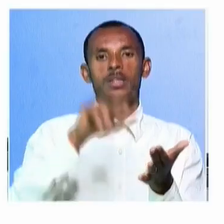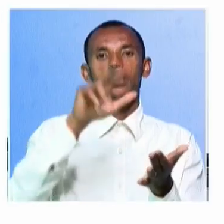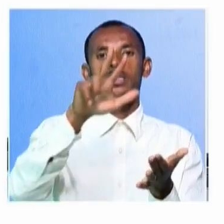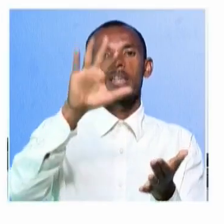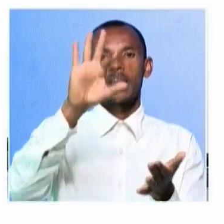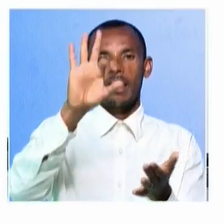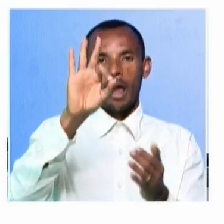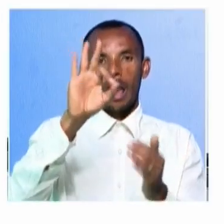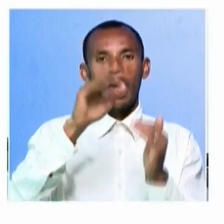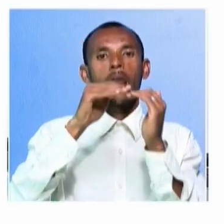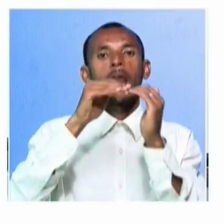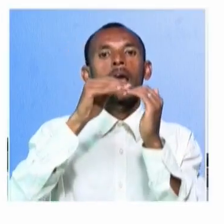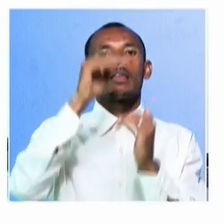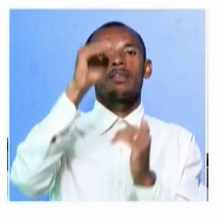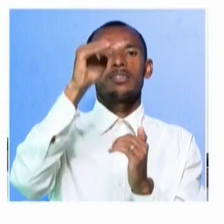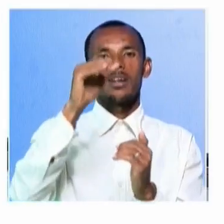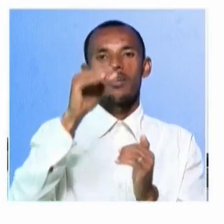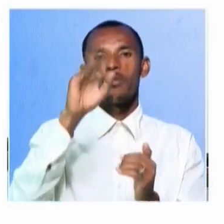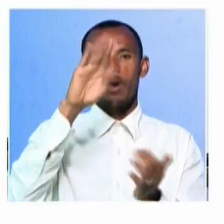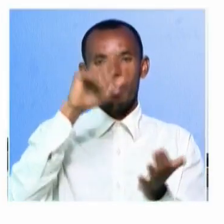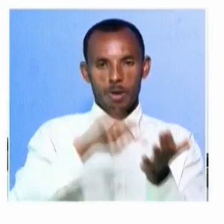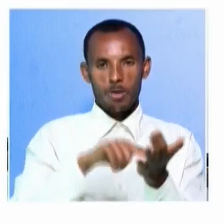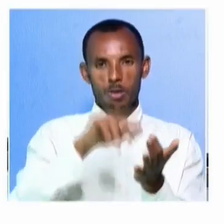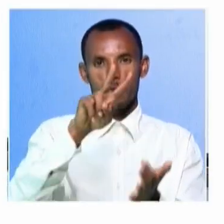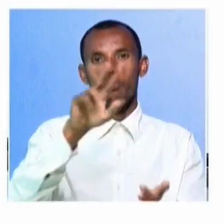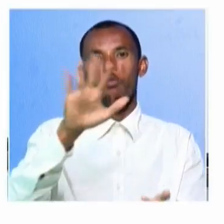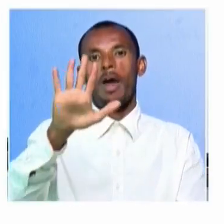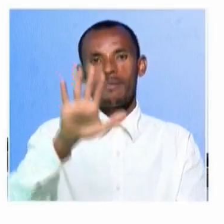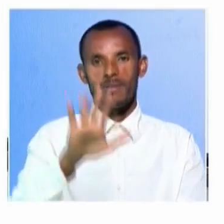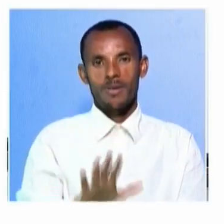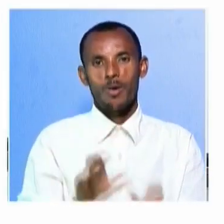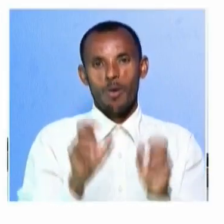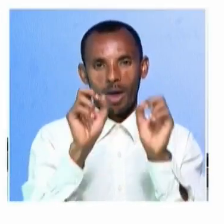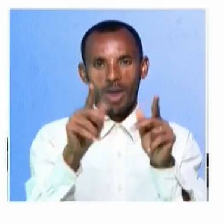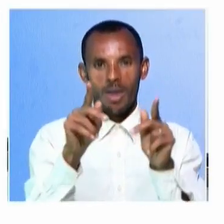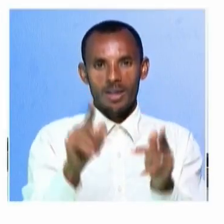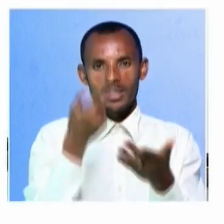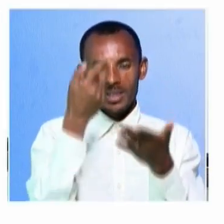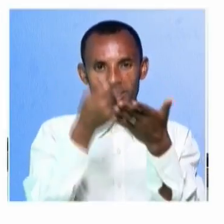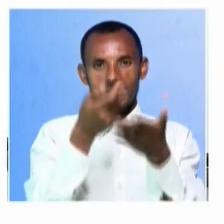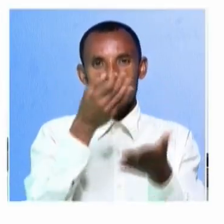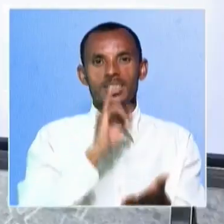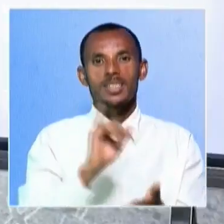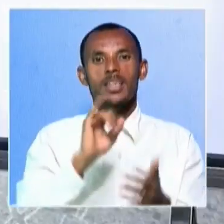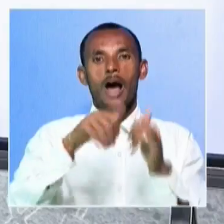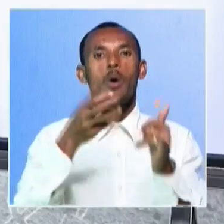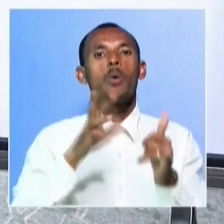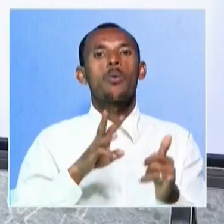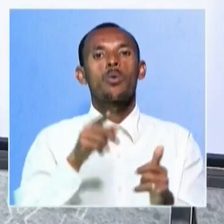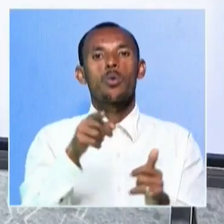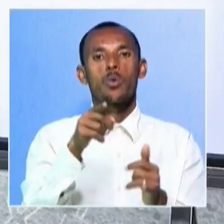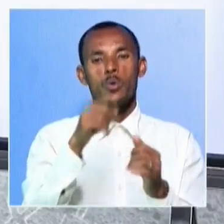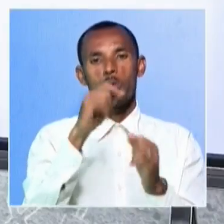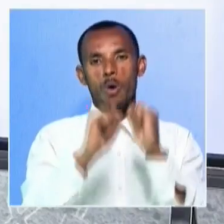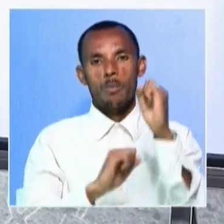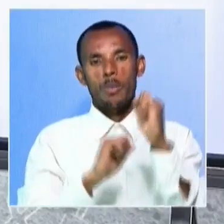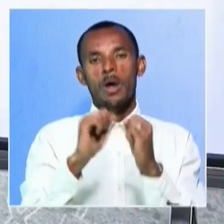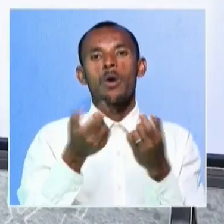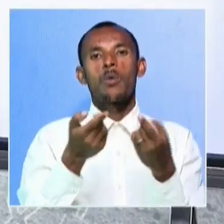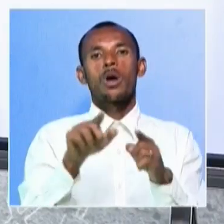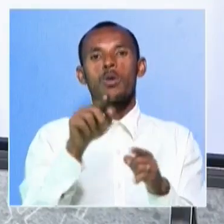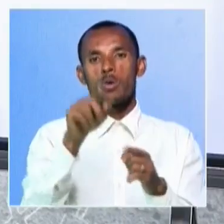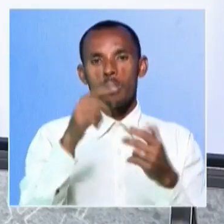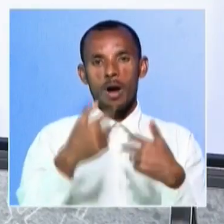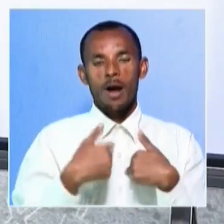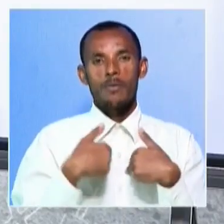4.39 is bigger than 4.25, okay? This is how you compare whenever you have